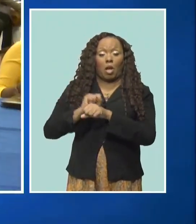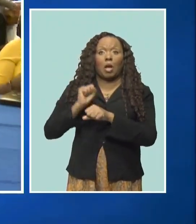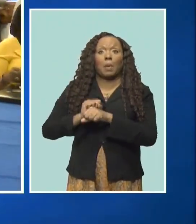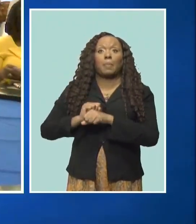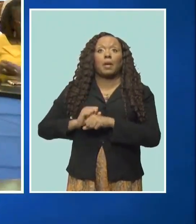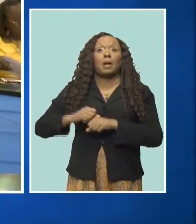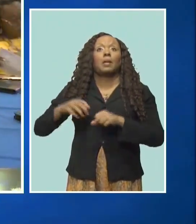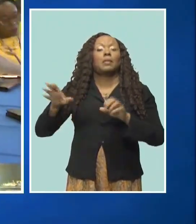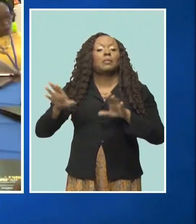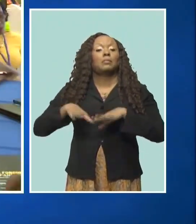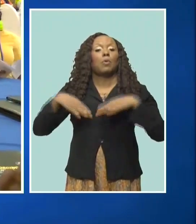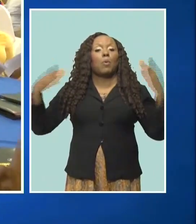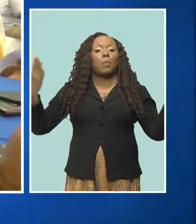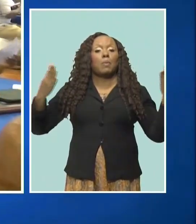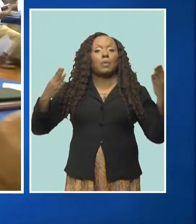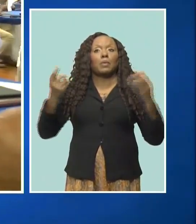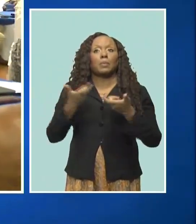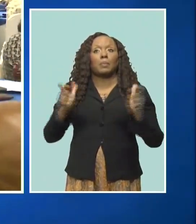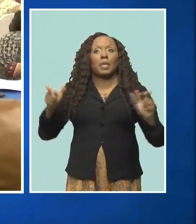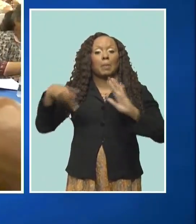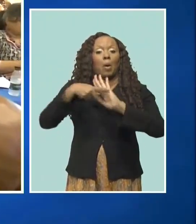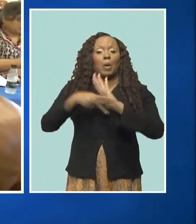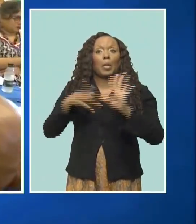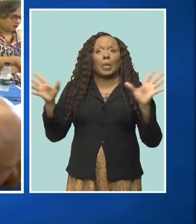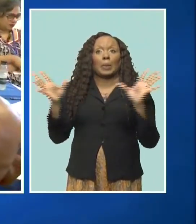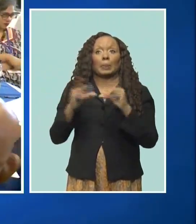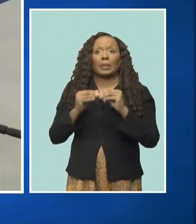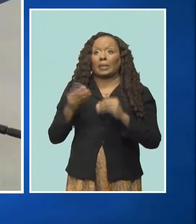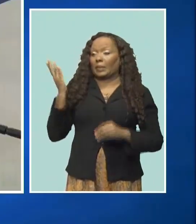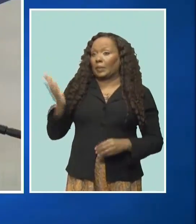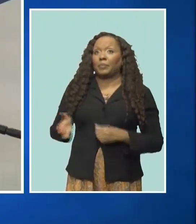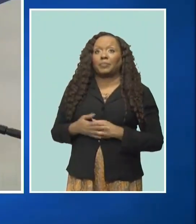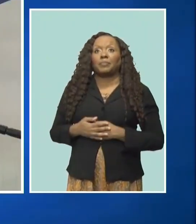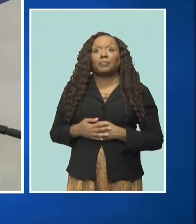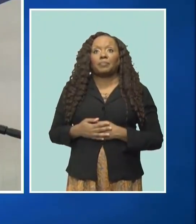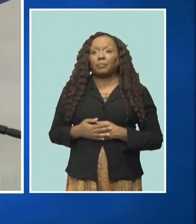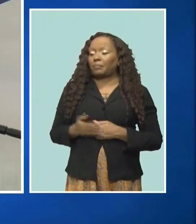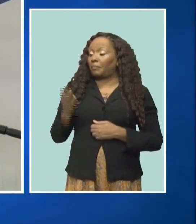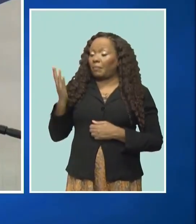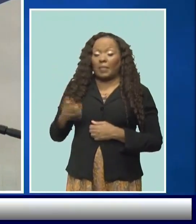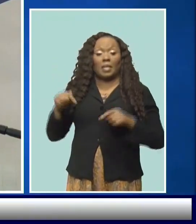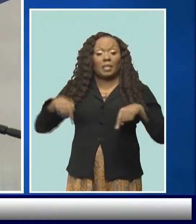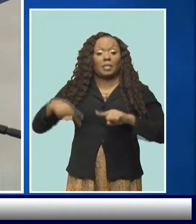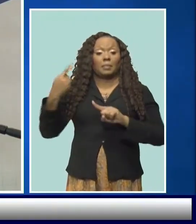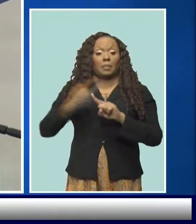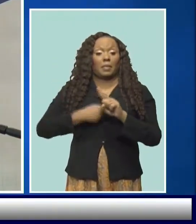opening of the regional policy meeting. I must remind us that from this month, October,